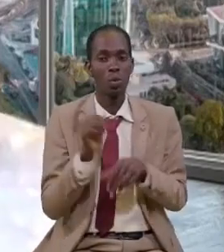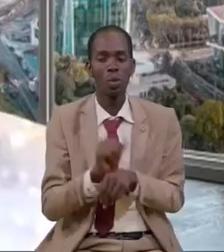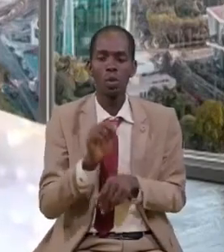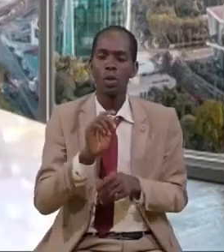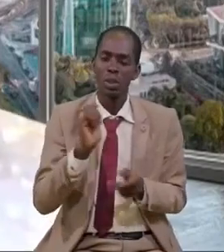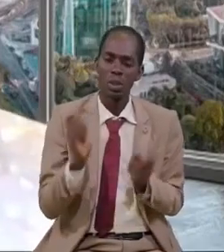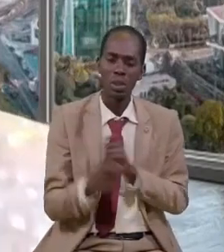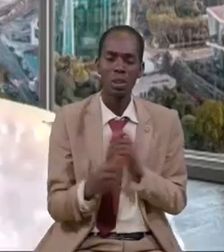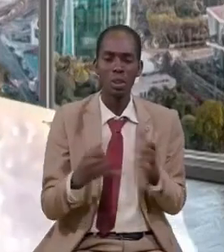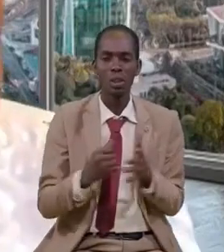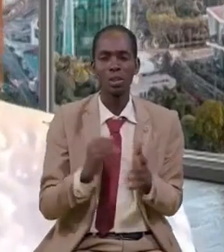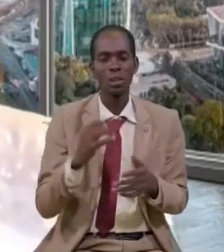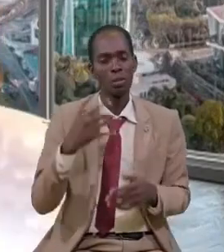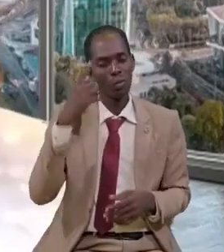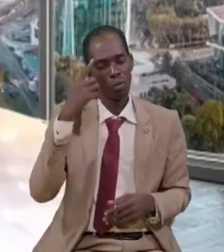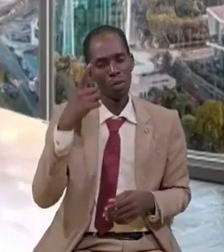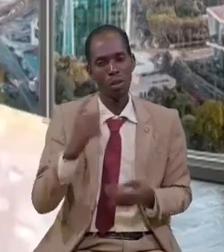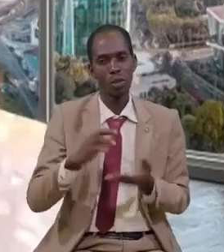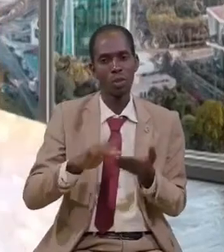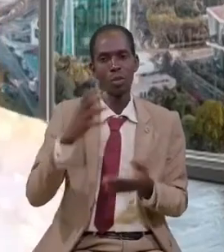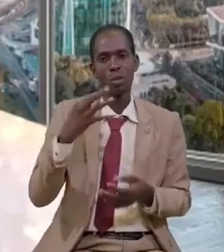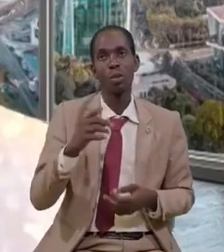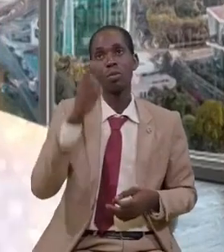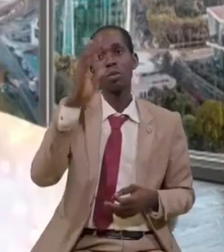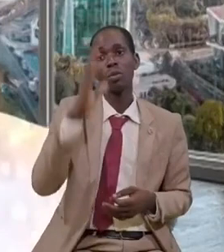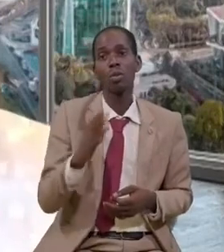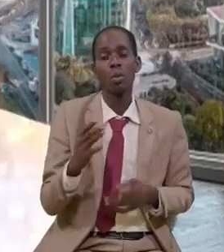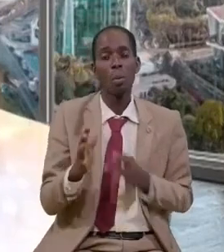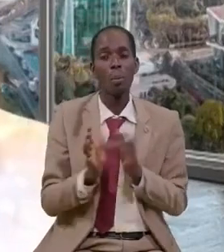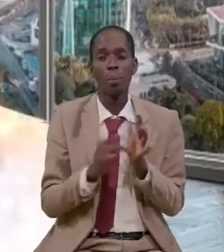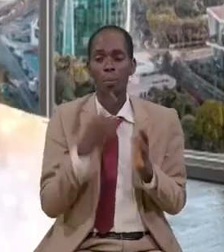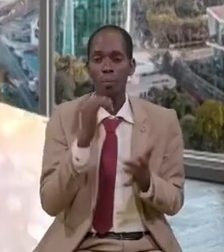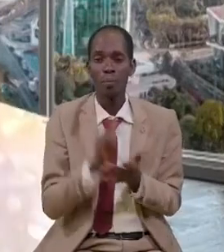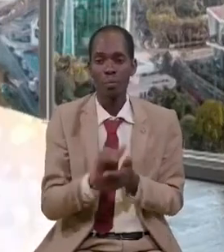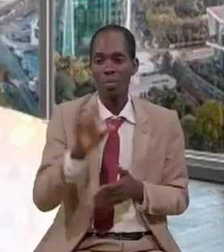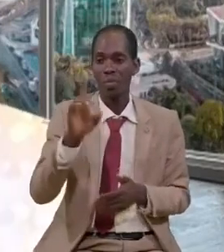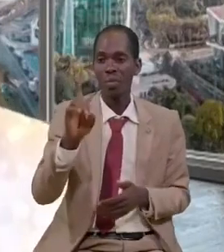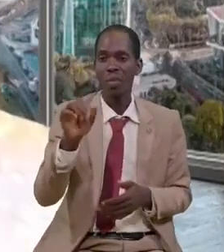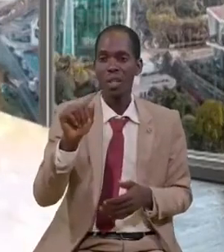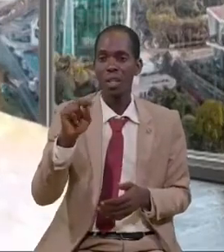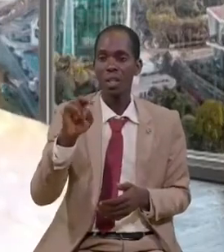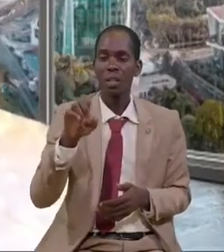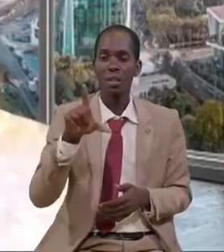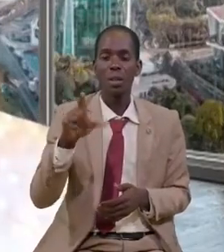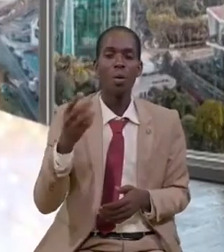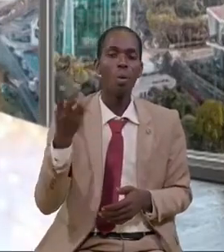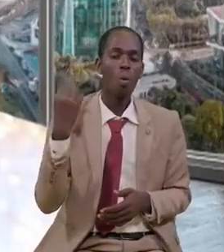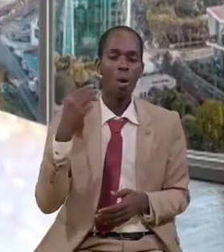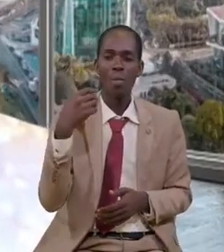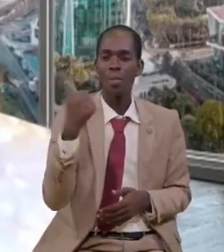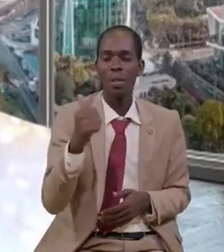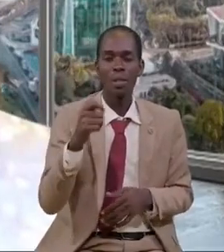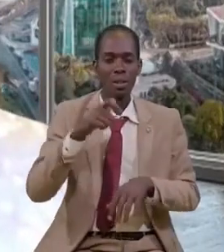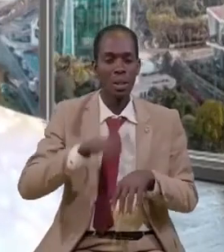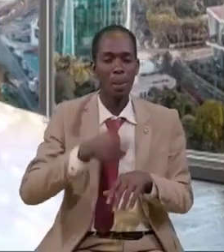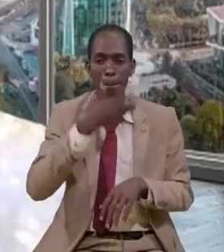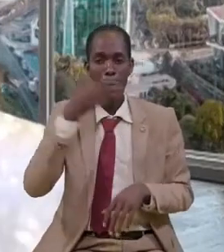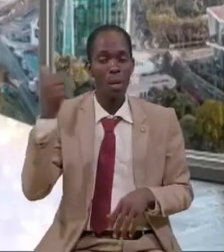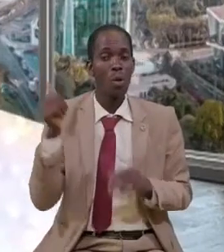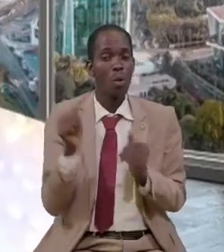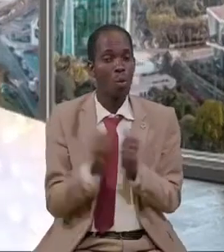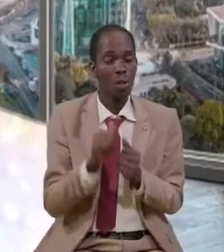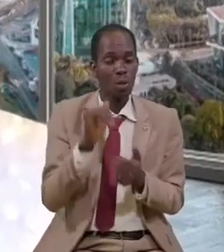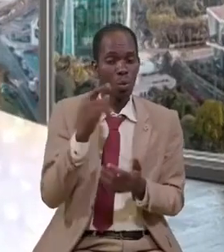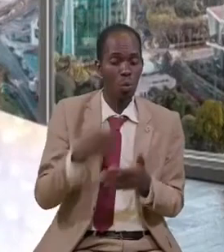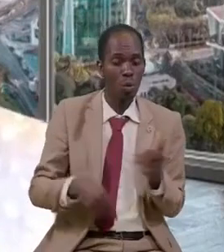told that Daniel was 10 times better. And with the knowledge that Daniel had, Daniel